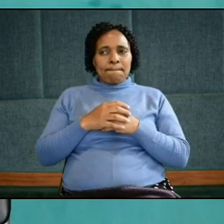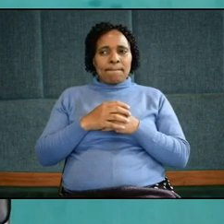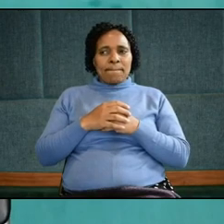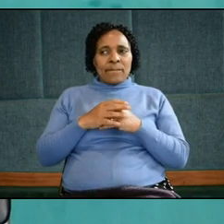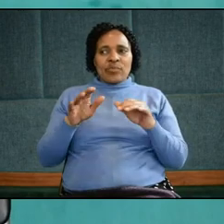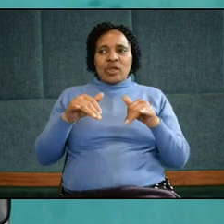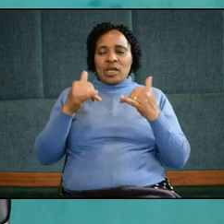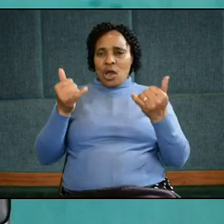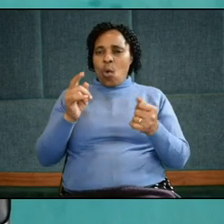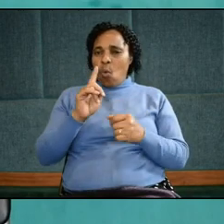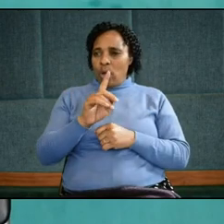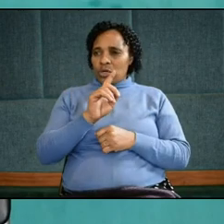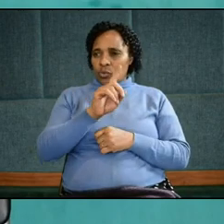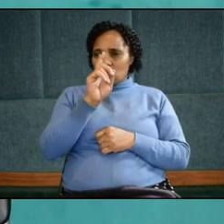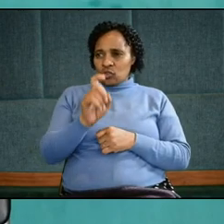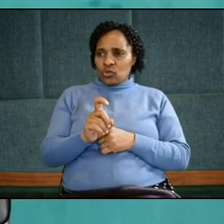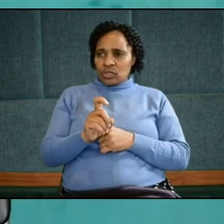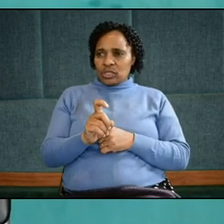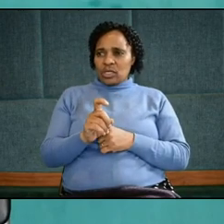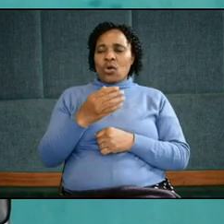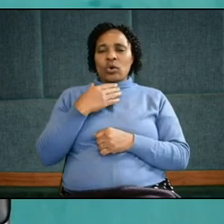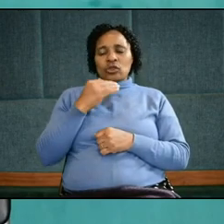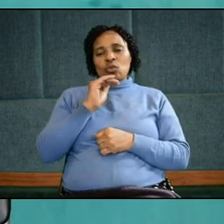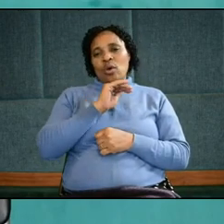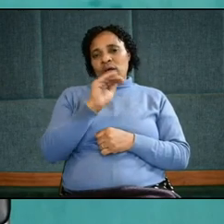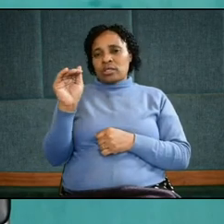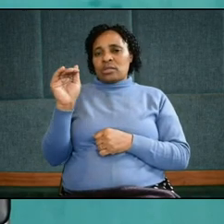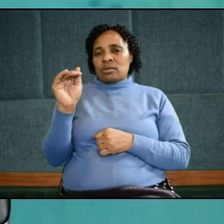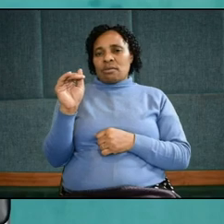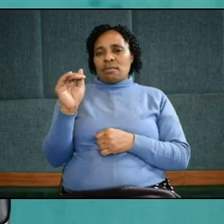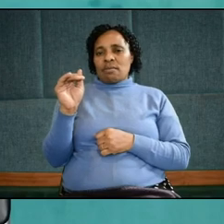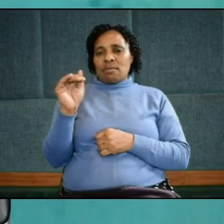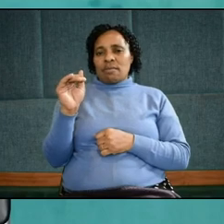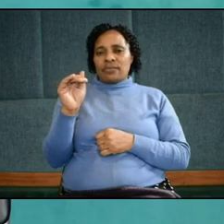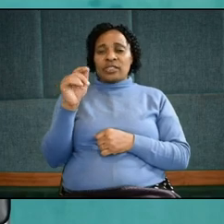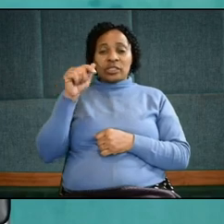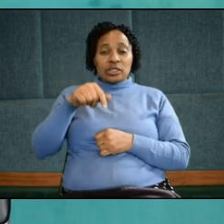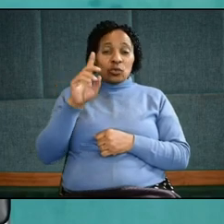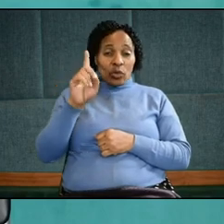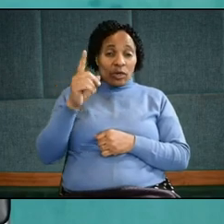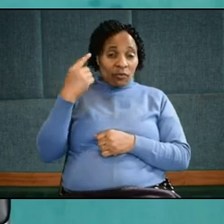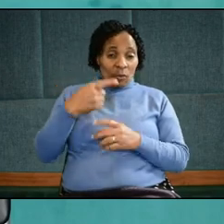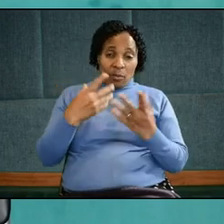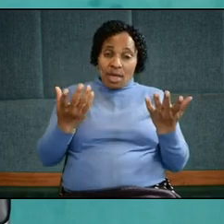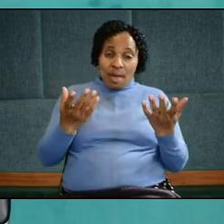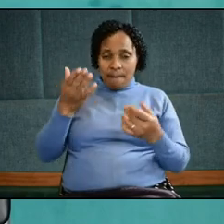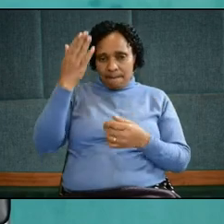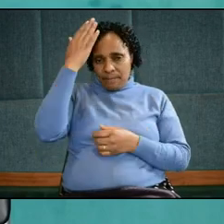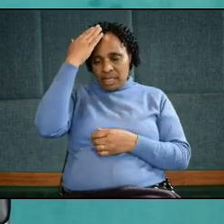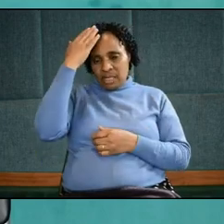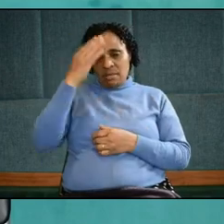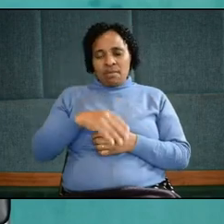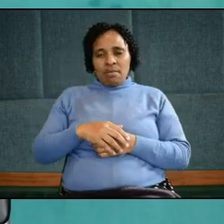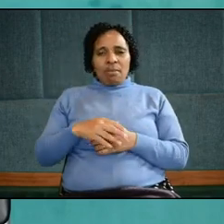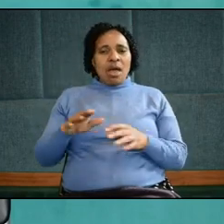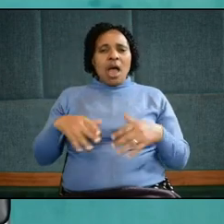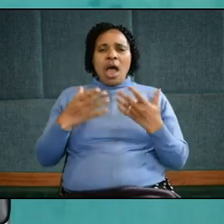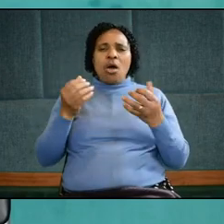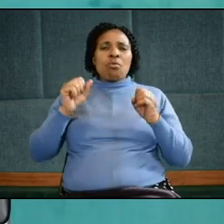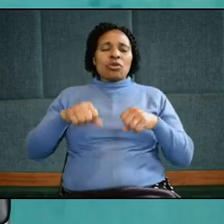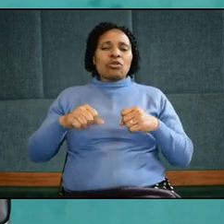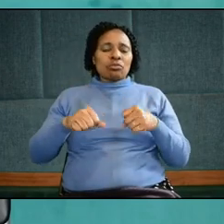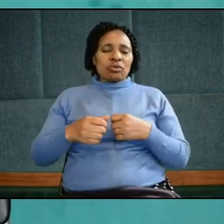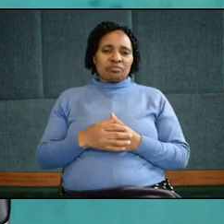Now, there's one question in particular I'd like to ask. All right. This one is from the Monday section. How can you